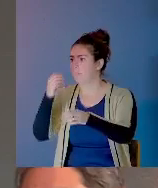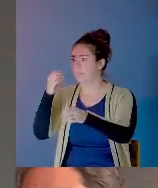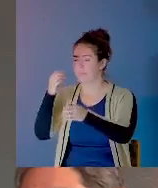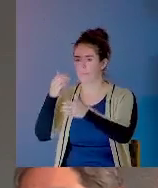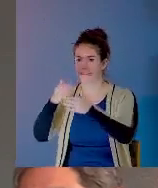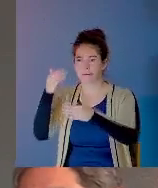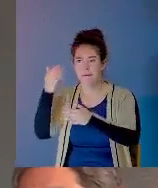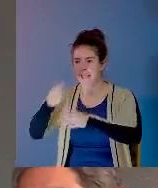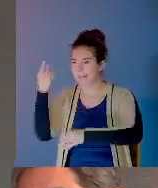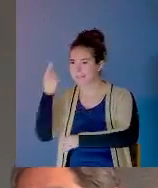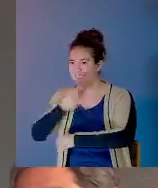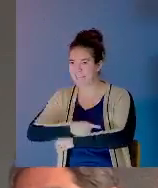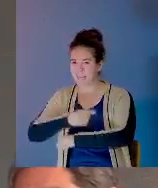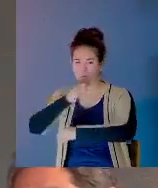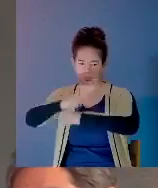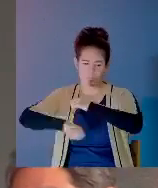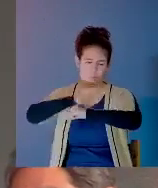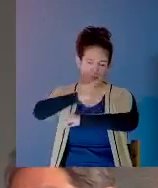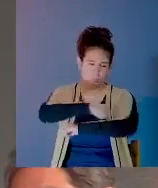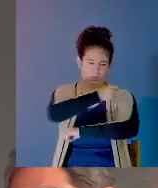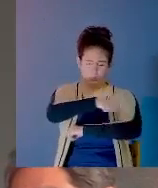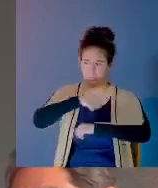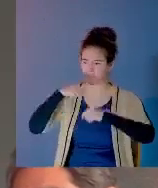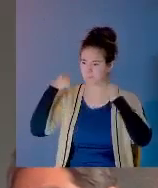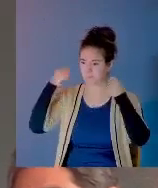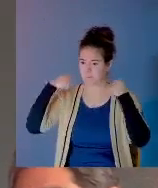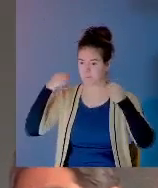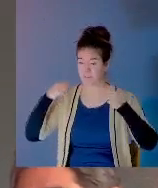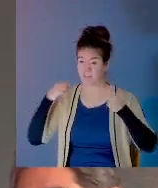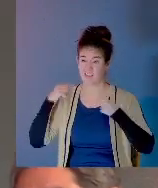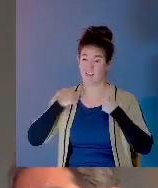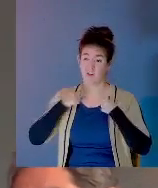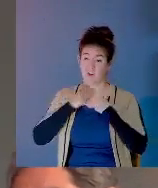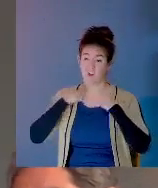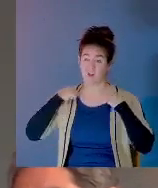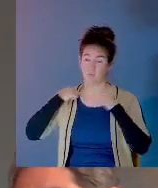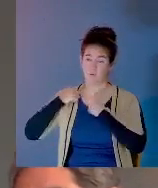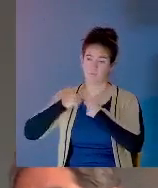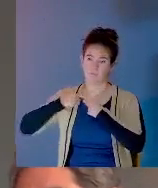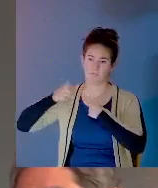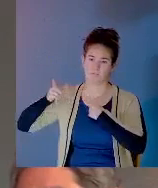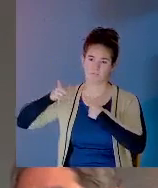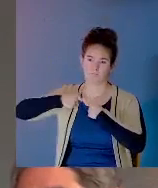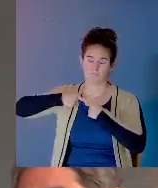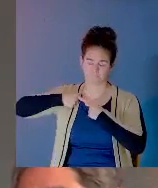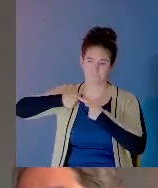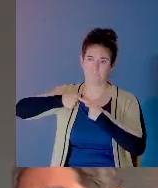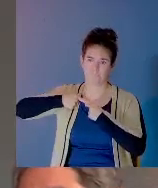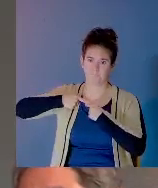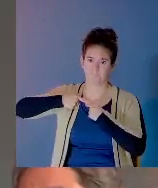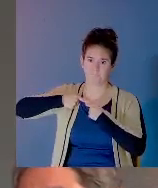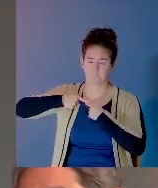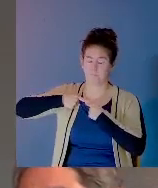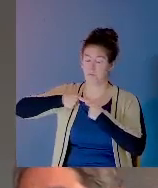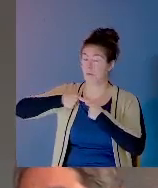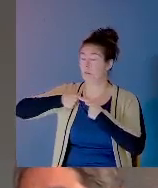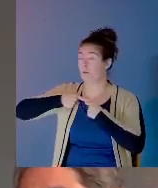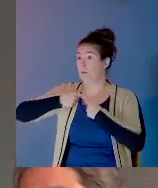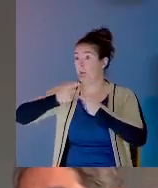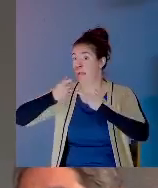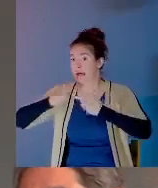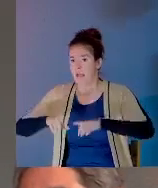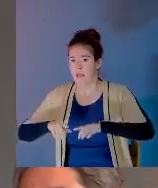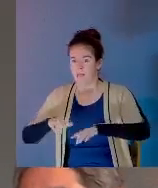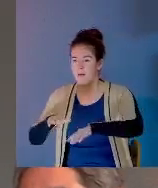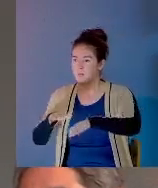was a week later, they reattached my collarbone. But then my left arm went dead for like 4 months.